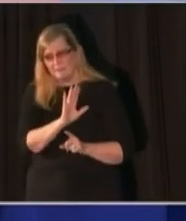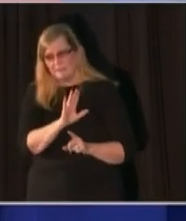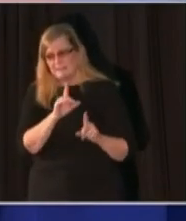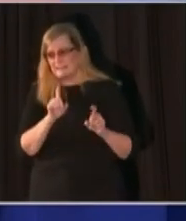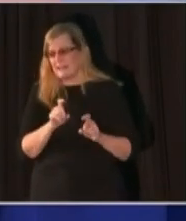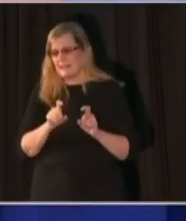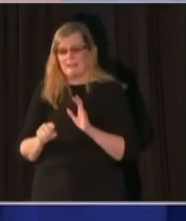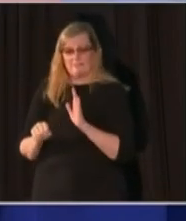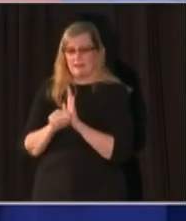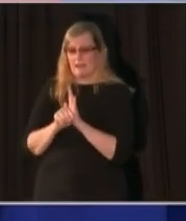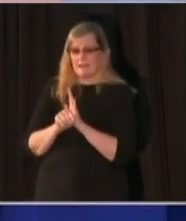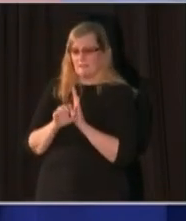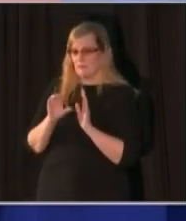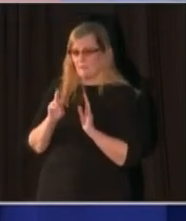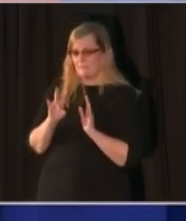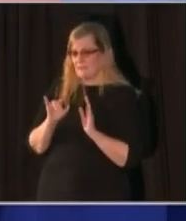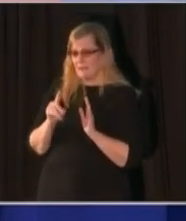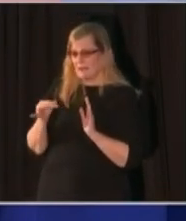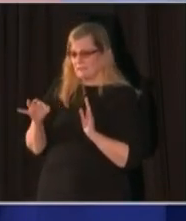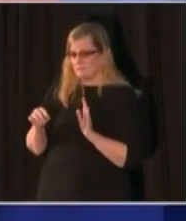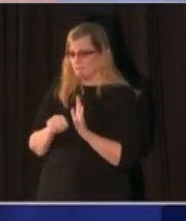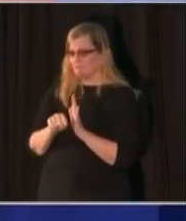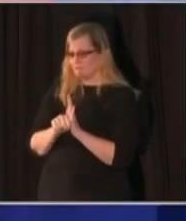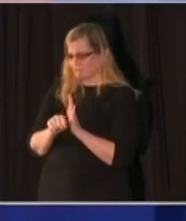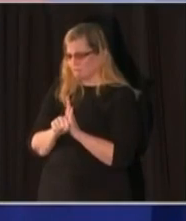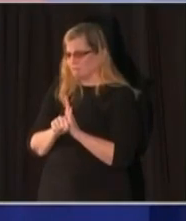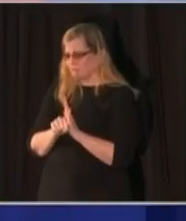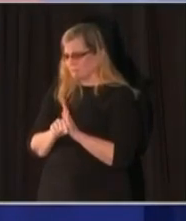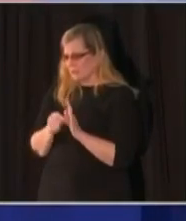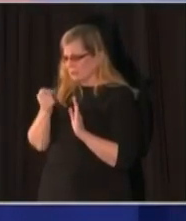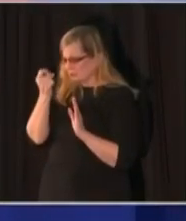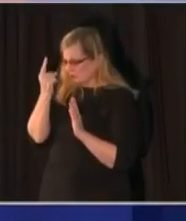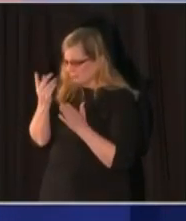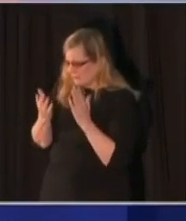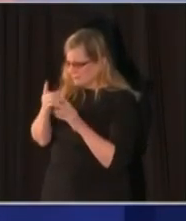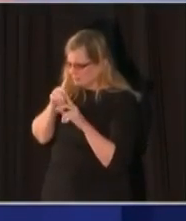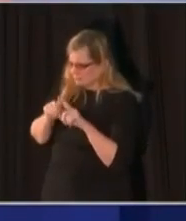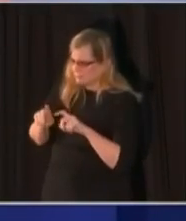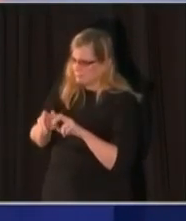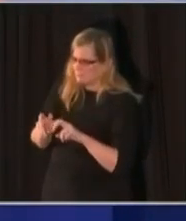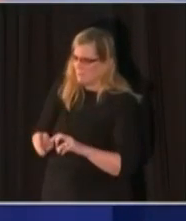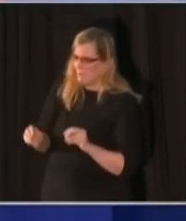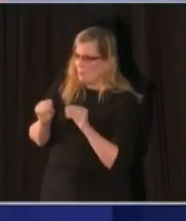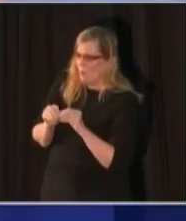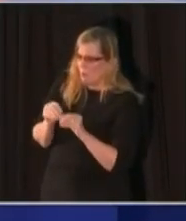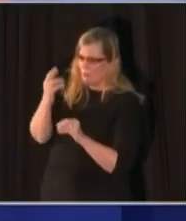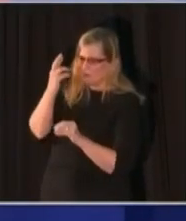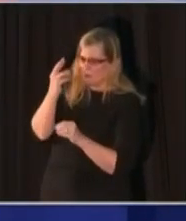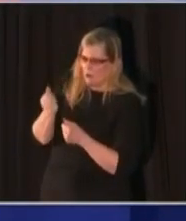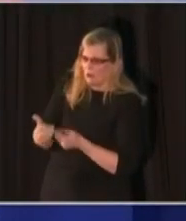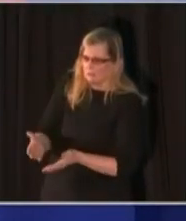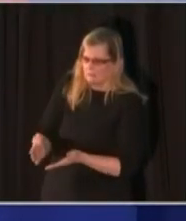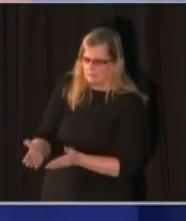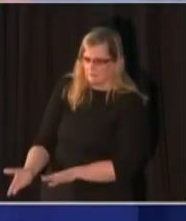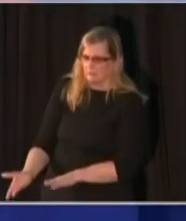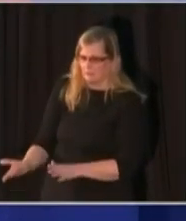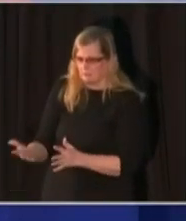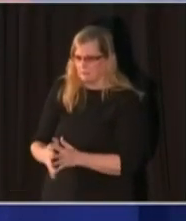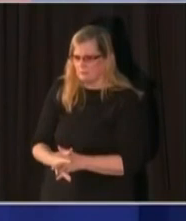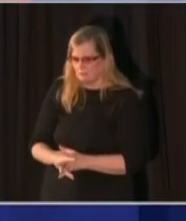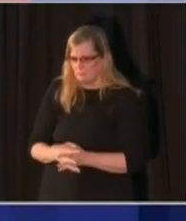I understand as well that there will be further tests as a result of their examination. So